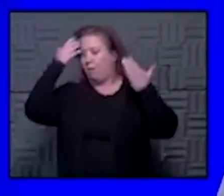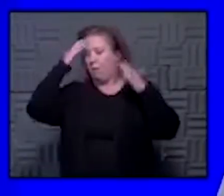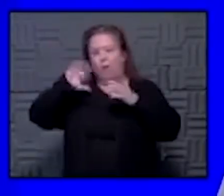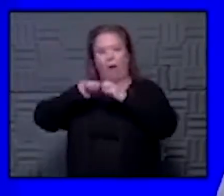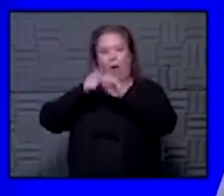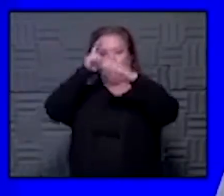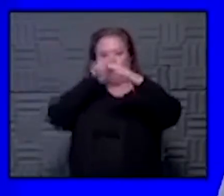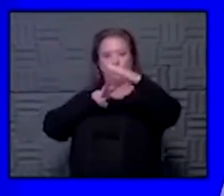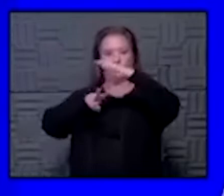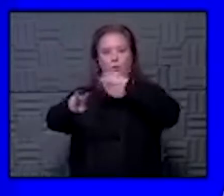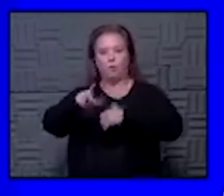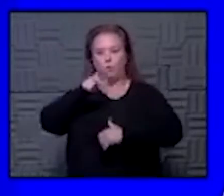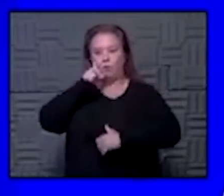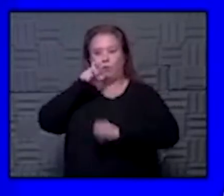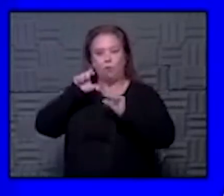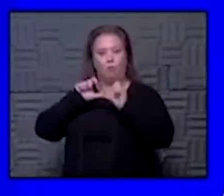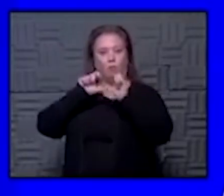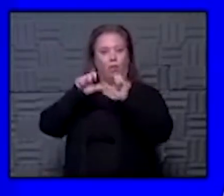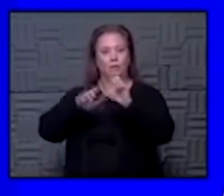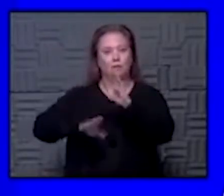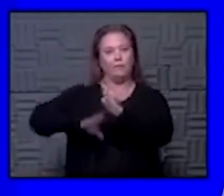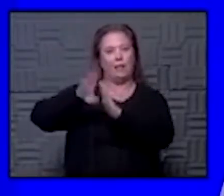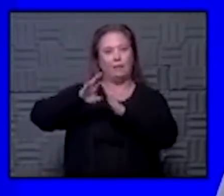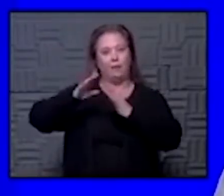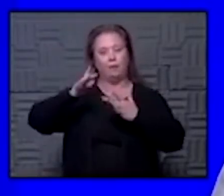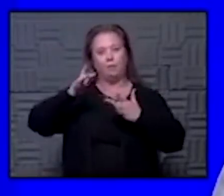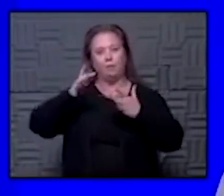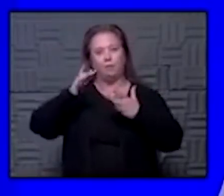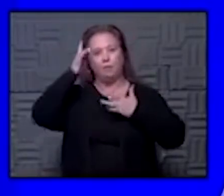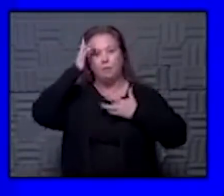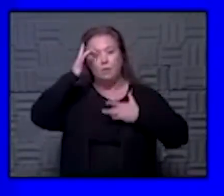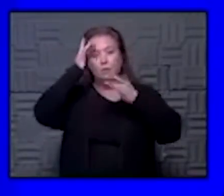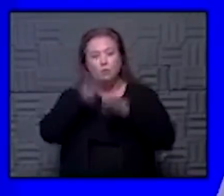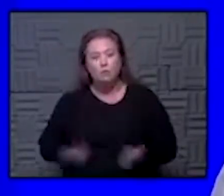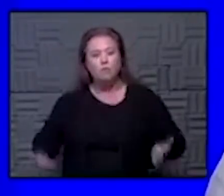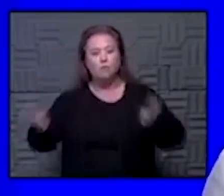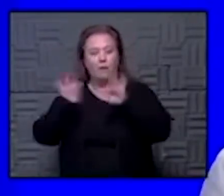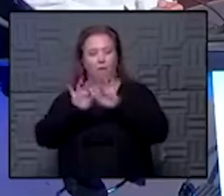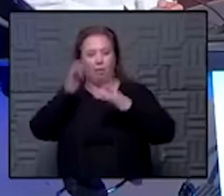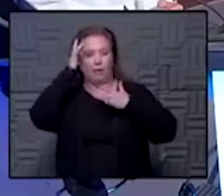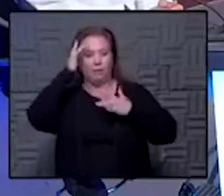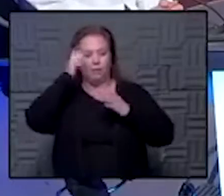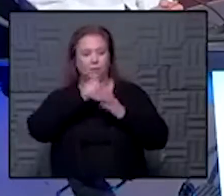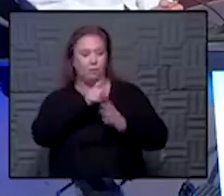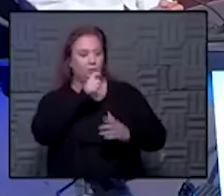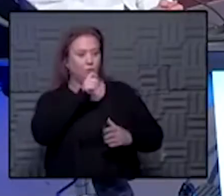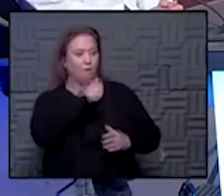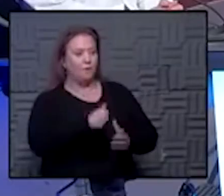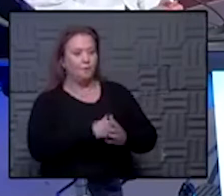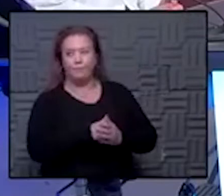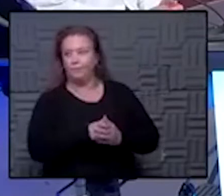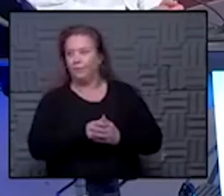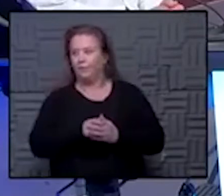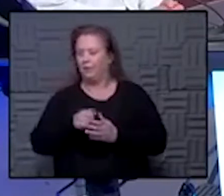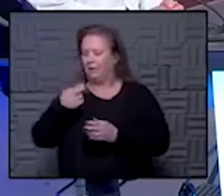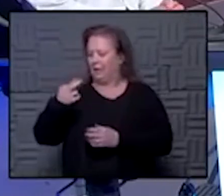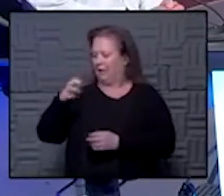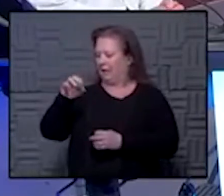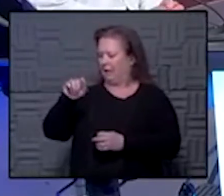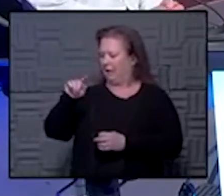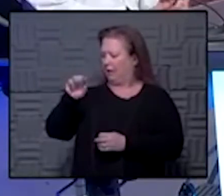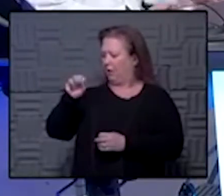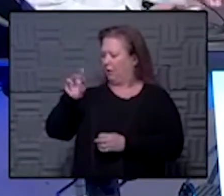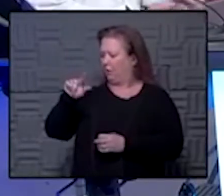to predict who will go on to develop the critical illness and who will not. You almost lost me at